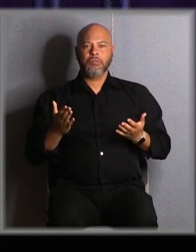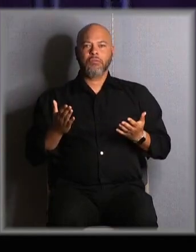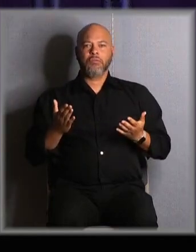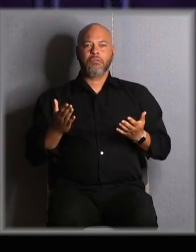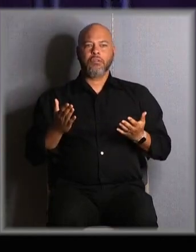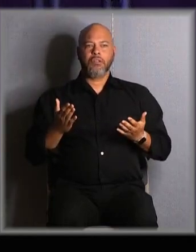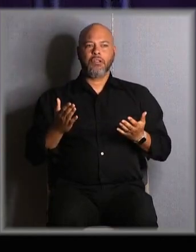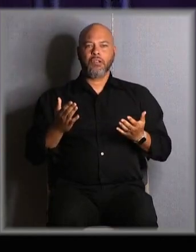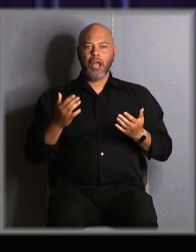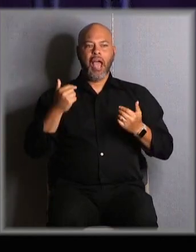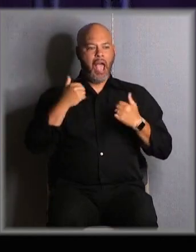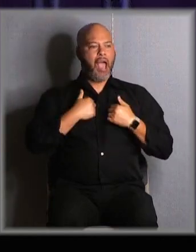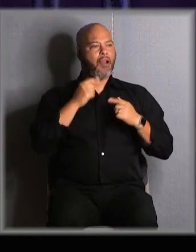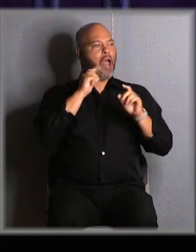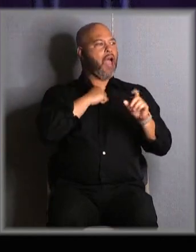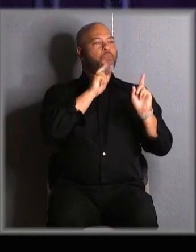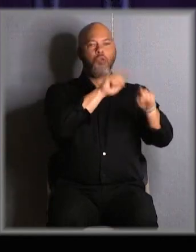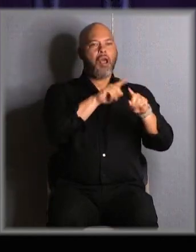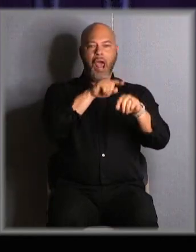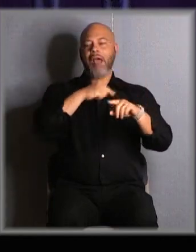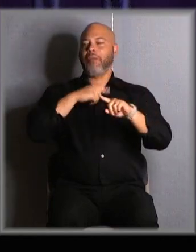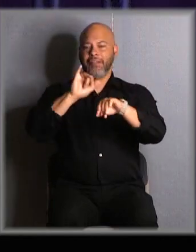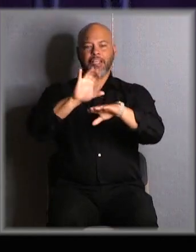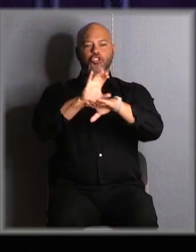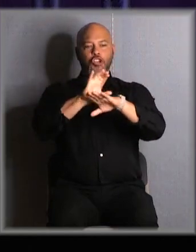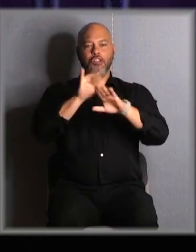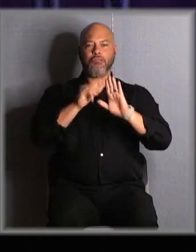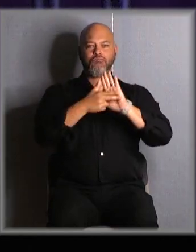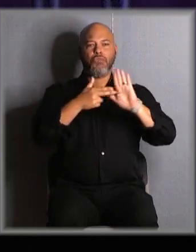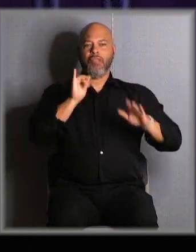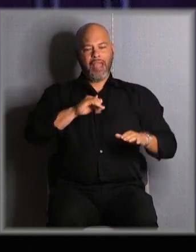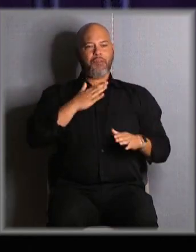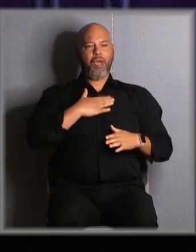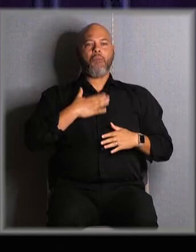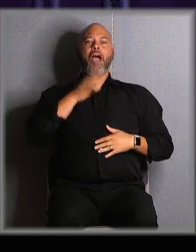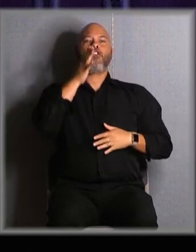I've been at Hilldale. I've been at Cypress Creek. That's my grandpa. My